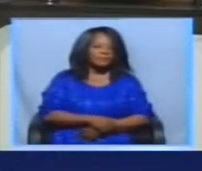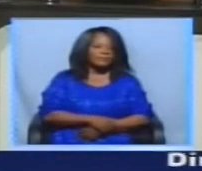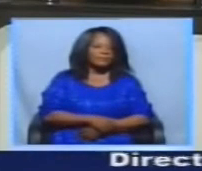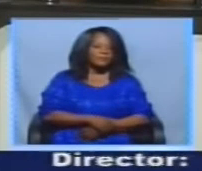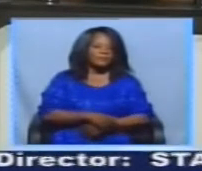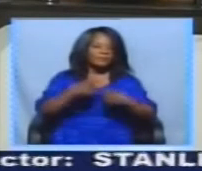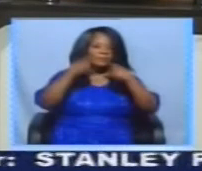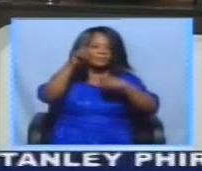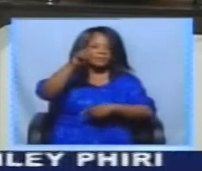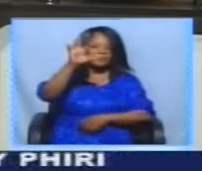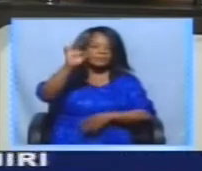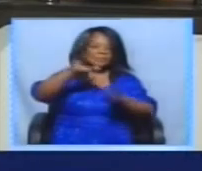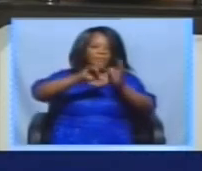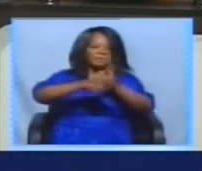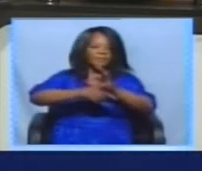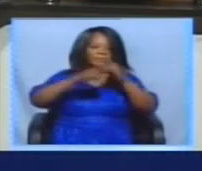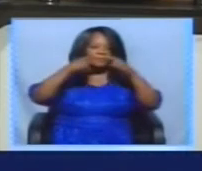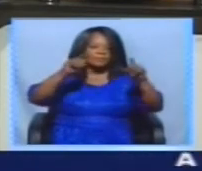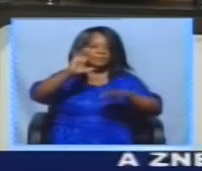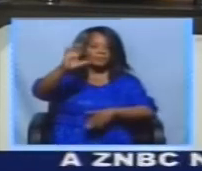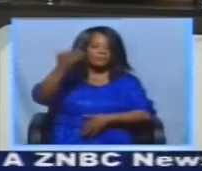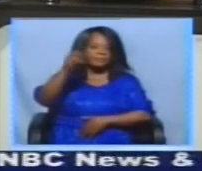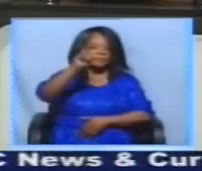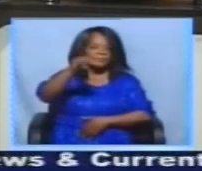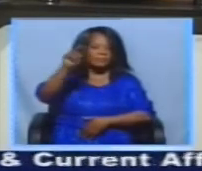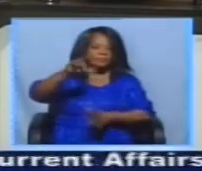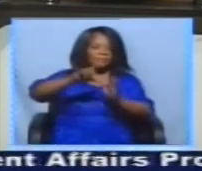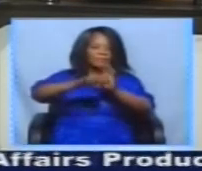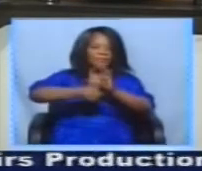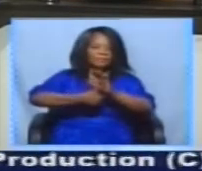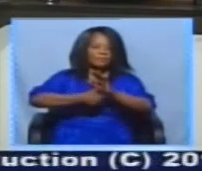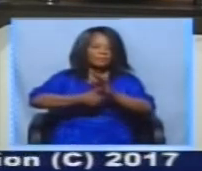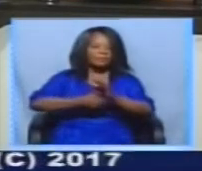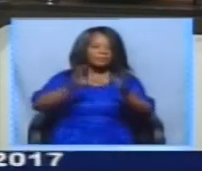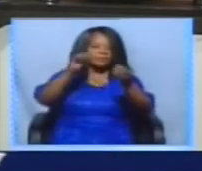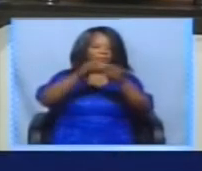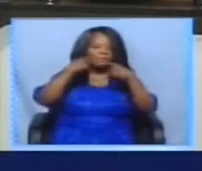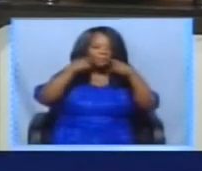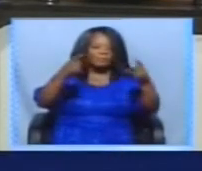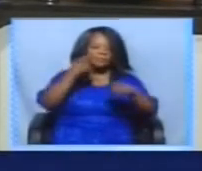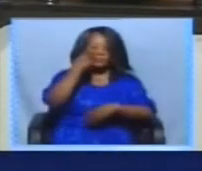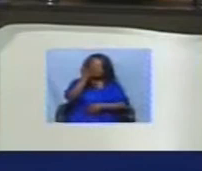That's the news at 19. We'll be back on this very channel at 22 hours with more news. See you there.